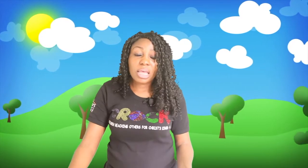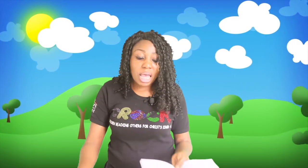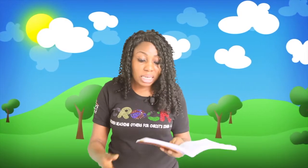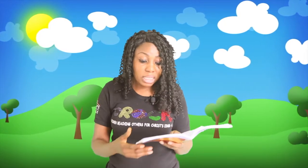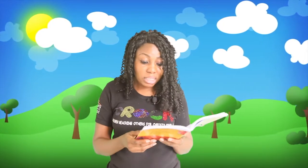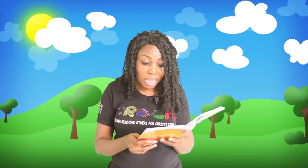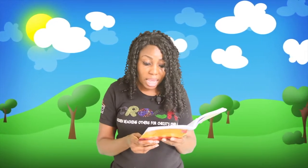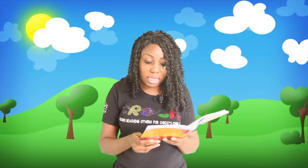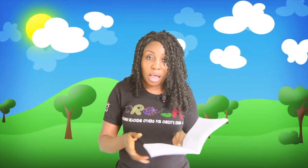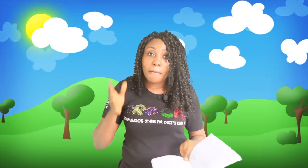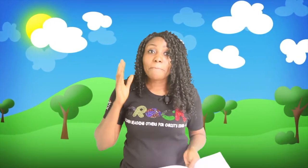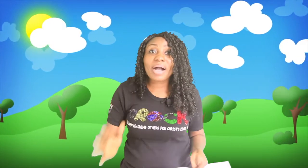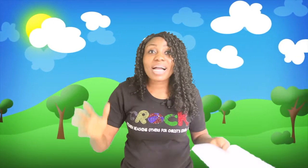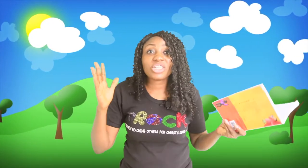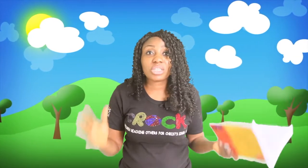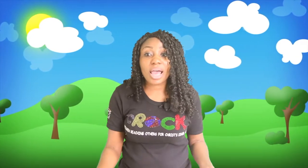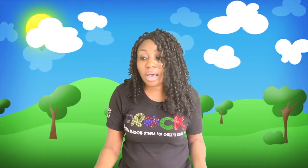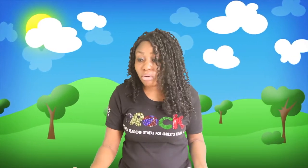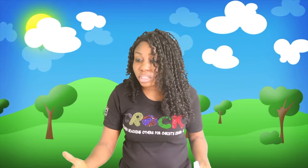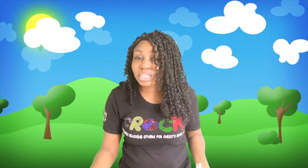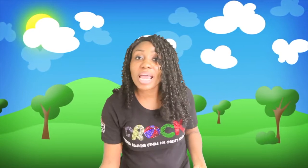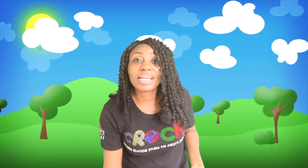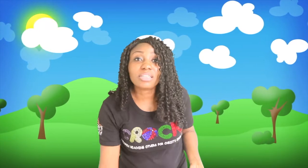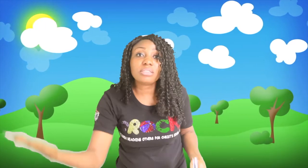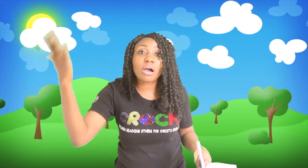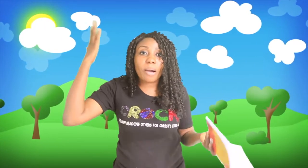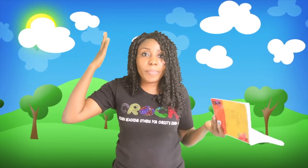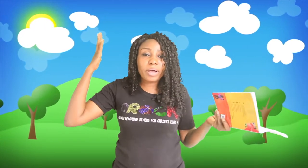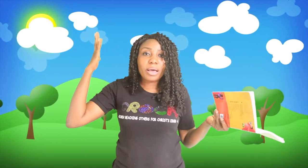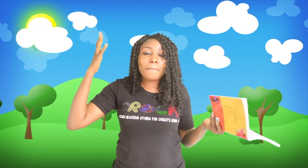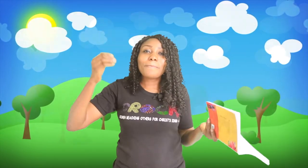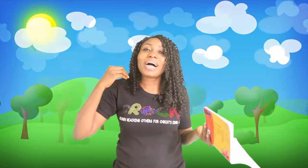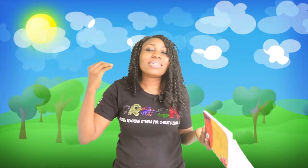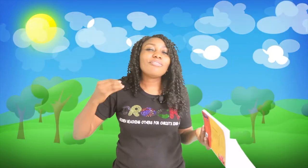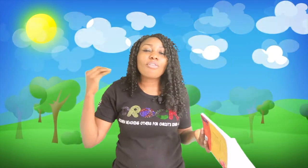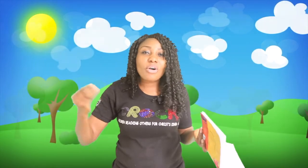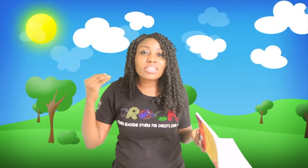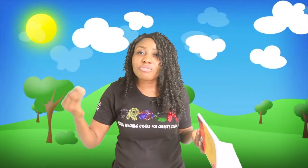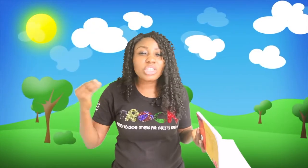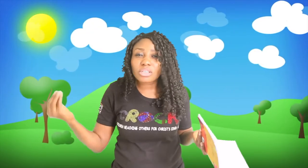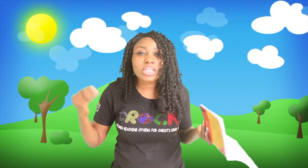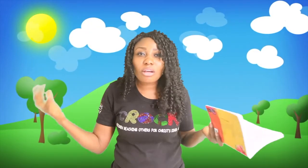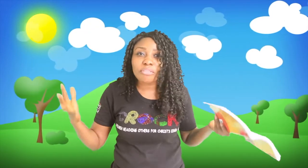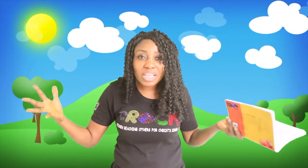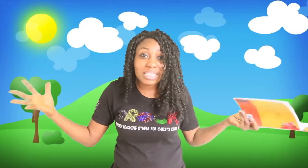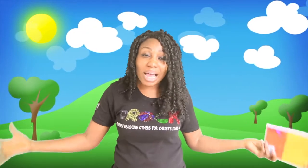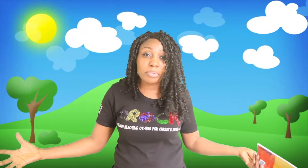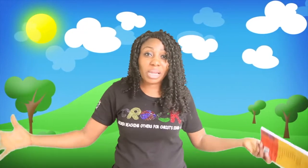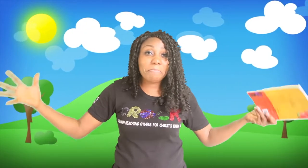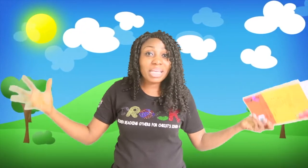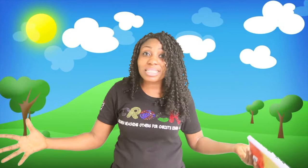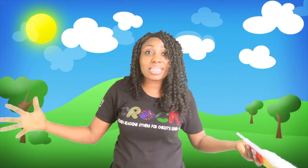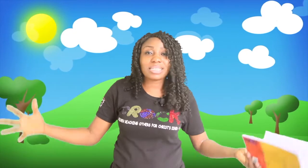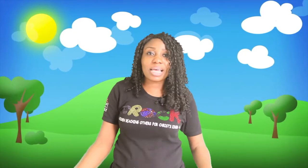there, and he said, "My child, stand up." By the voice of Jesus, a lot of things